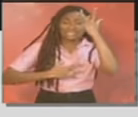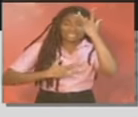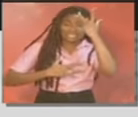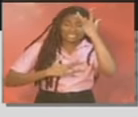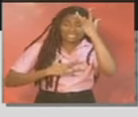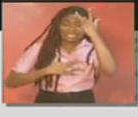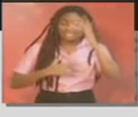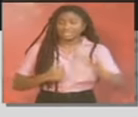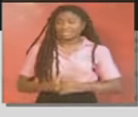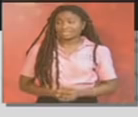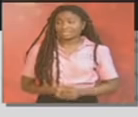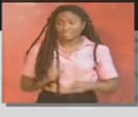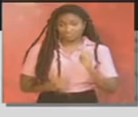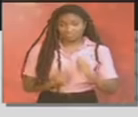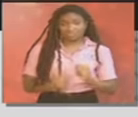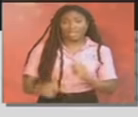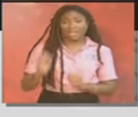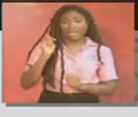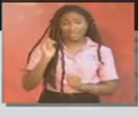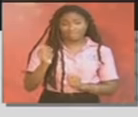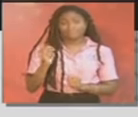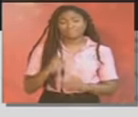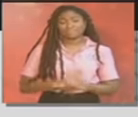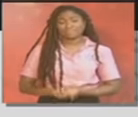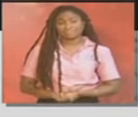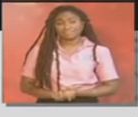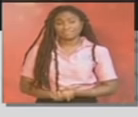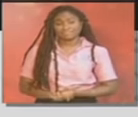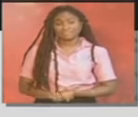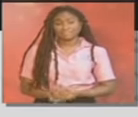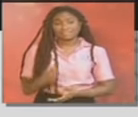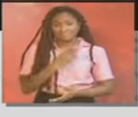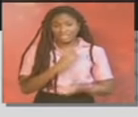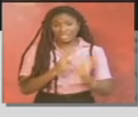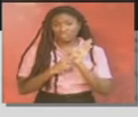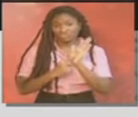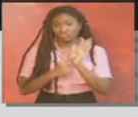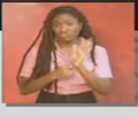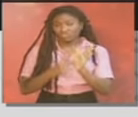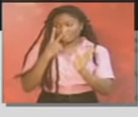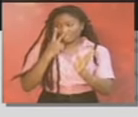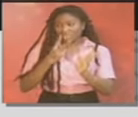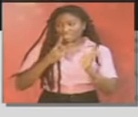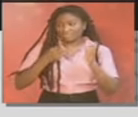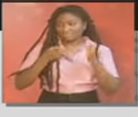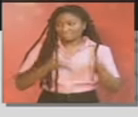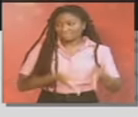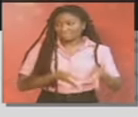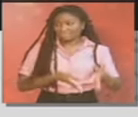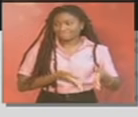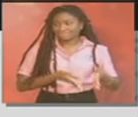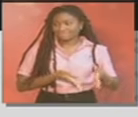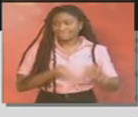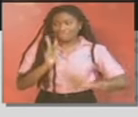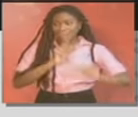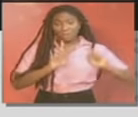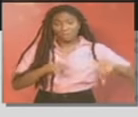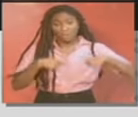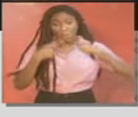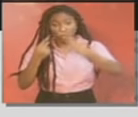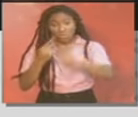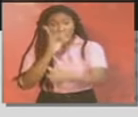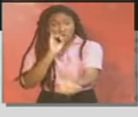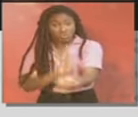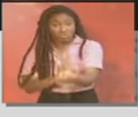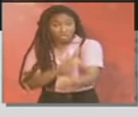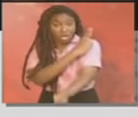virus circulating among the population and showing up in those individuals who come to the health centers, to the hospitals,